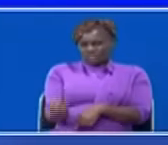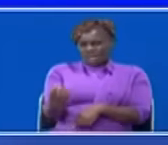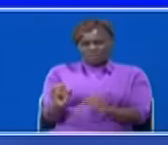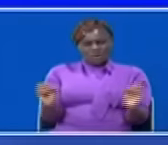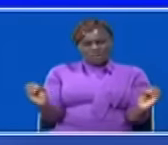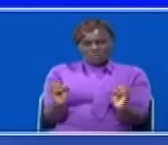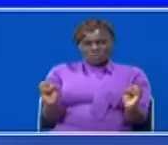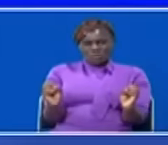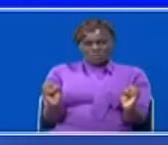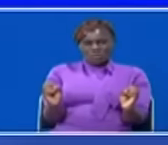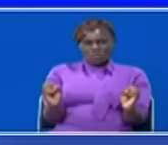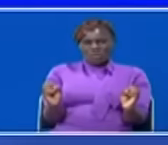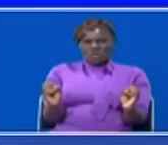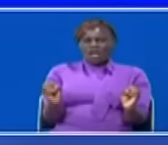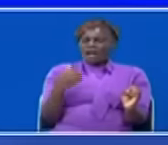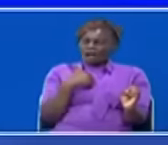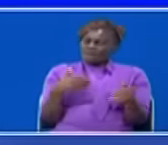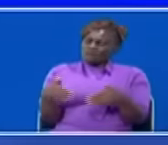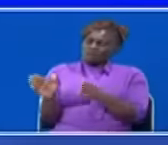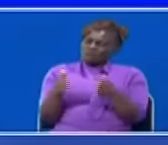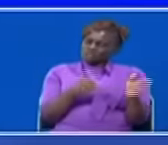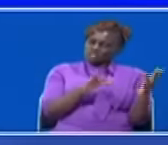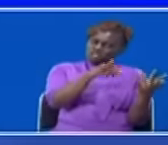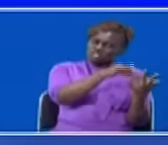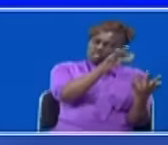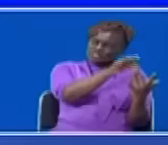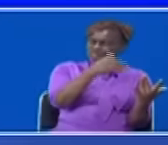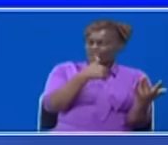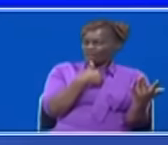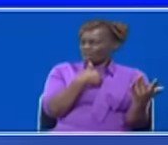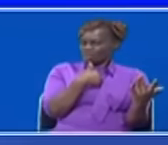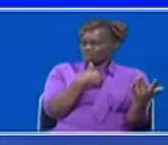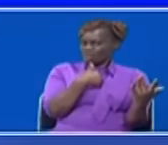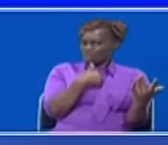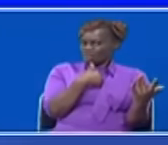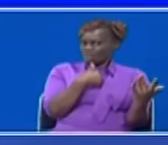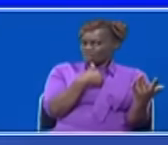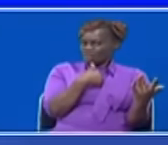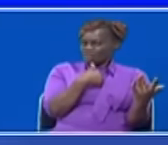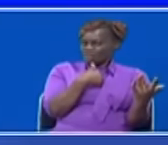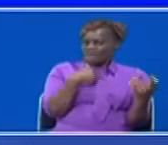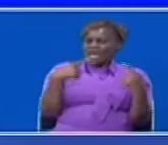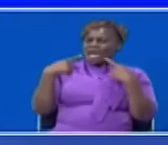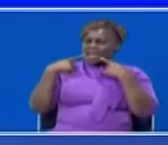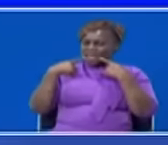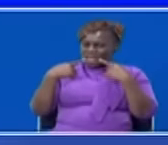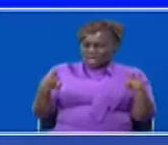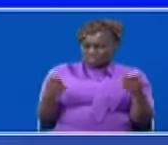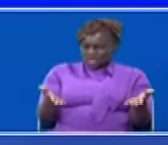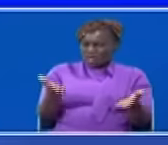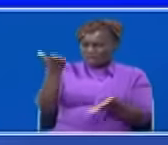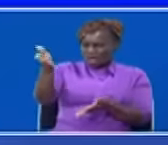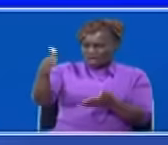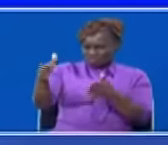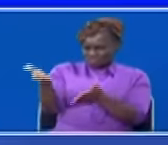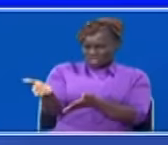into a pigeonhole. I have options, I have choices. And on this matter, what I want to make it absolutely clear to those out there